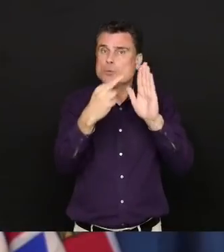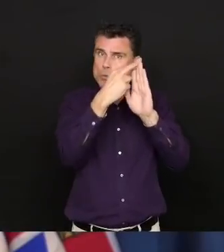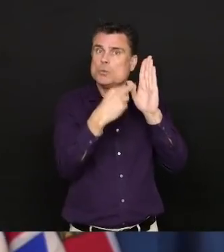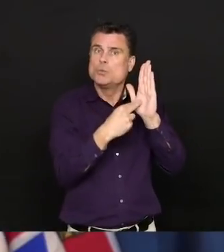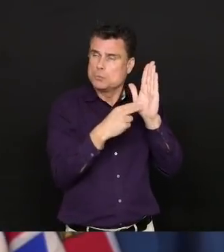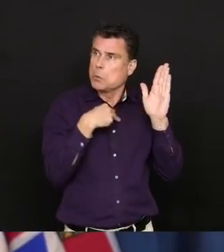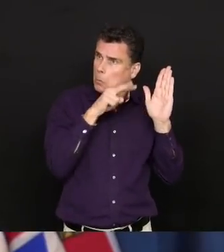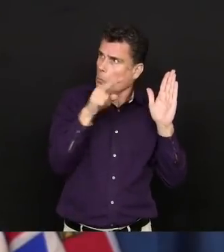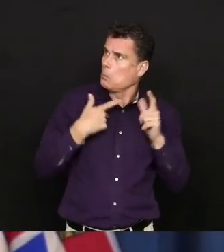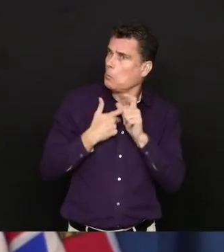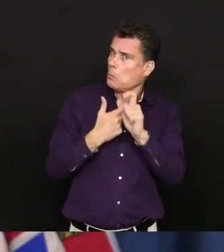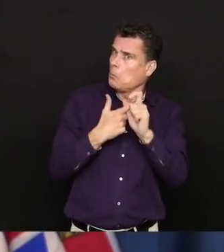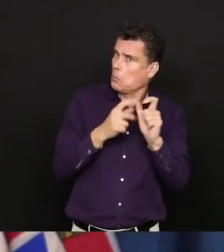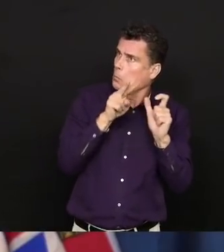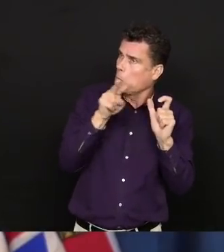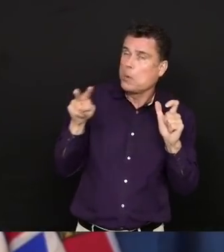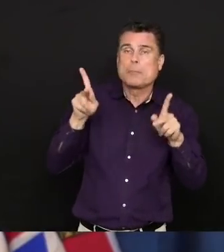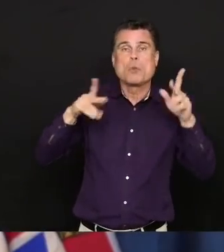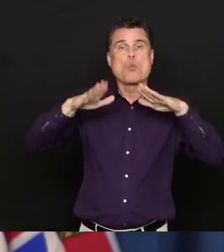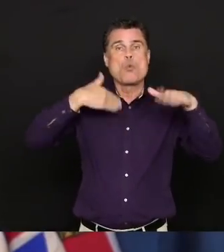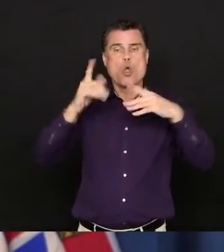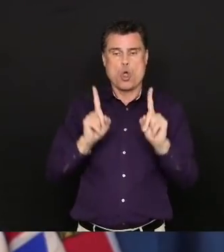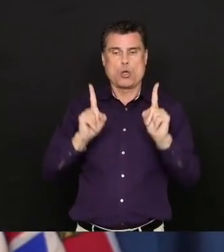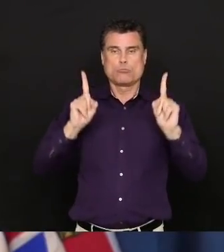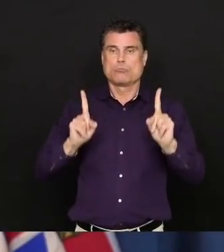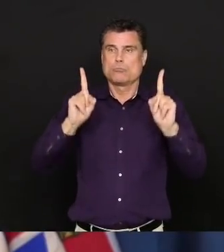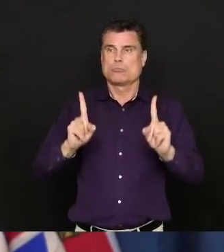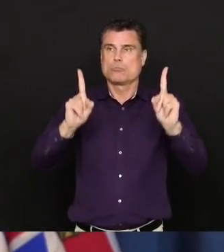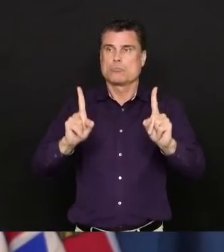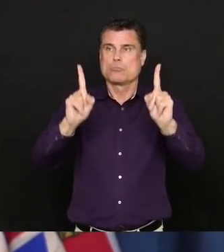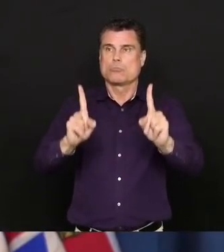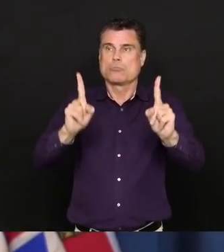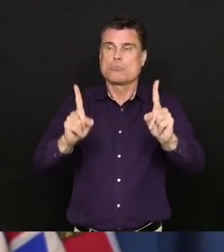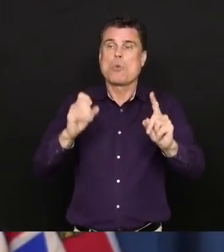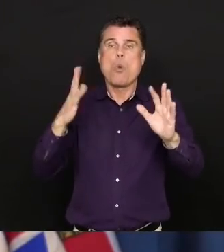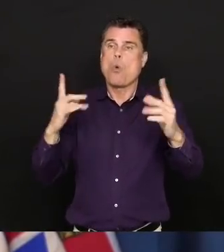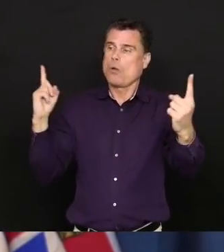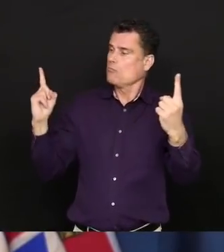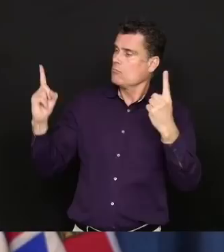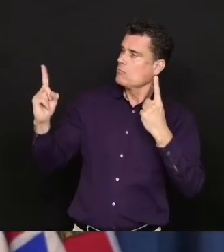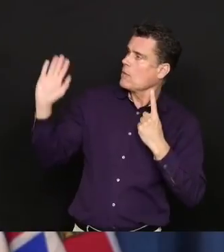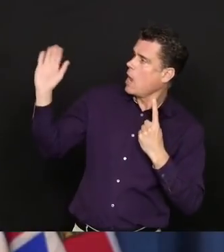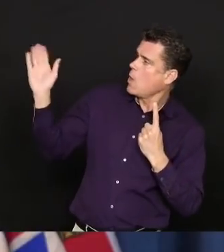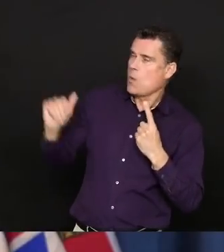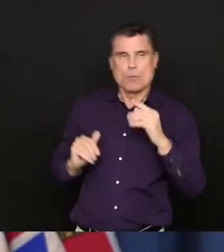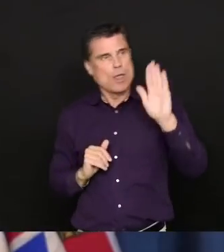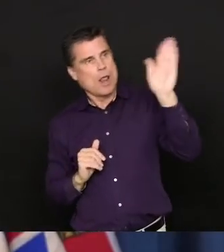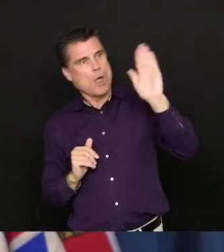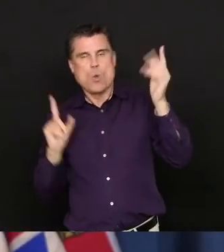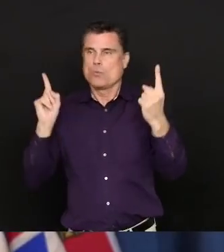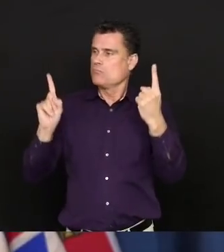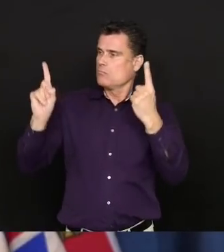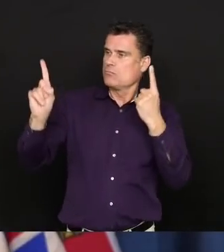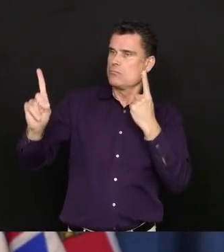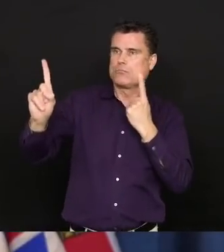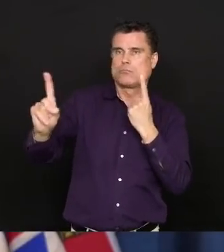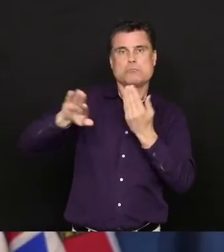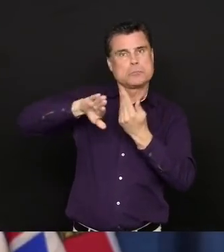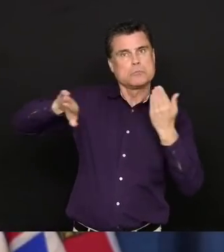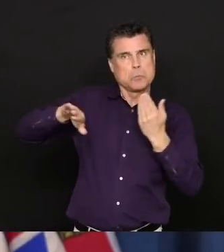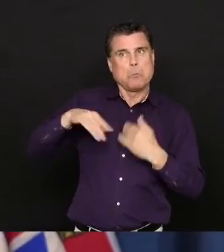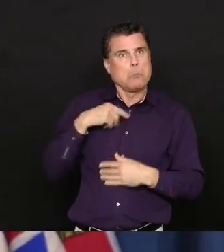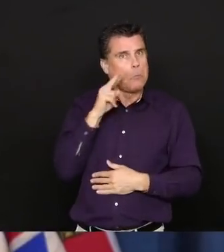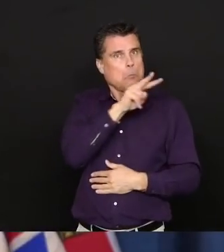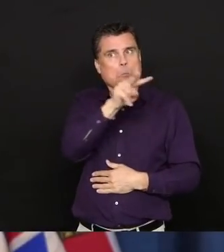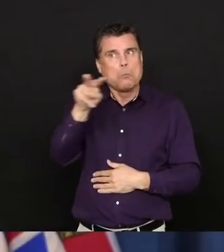hello. People are recognizing each other, and that's what we need to do to keep us going through this really challenging time.